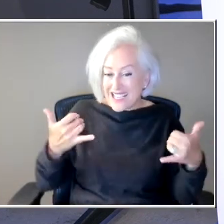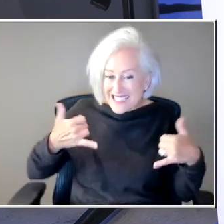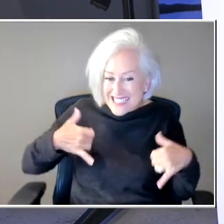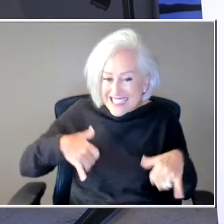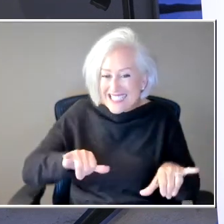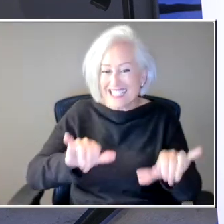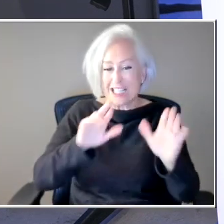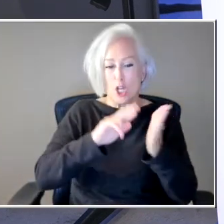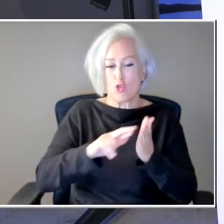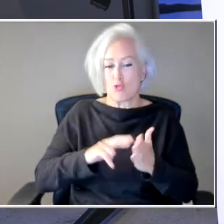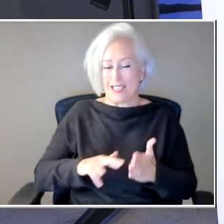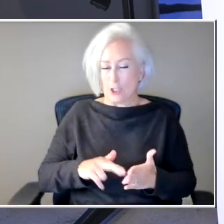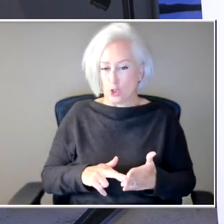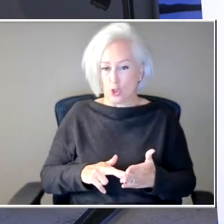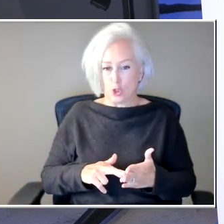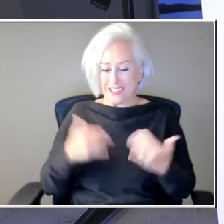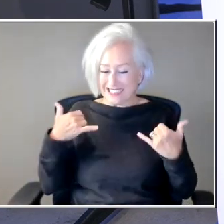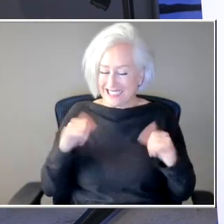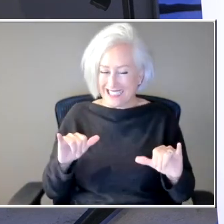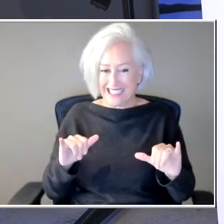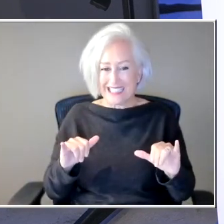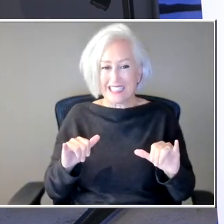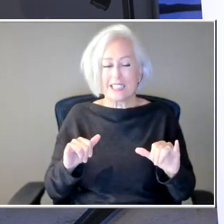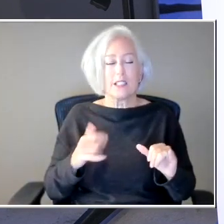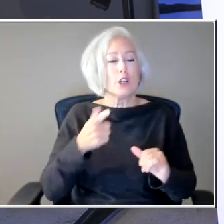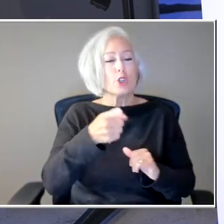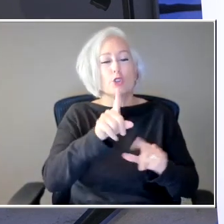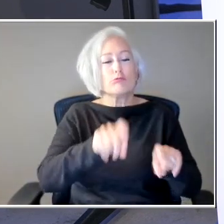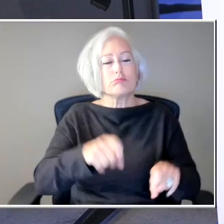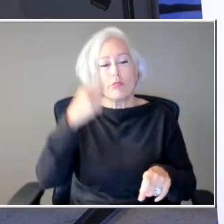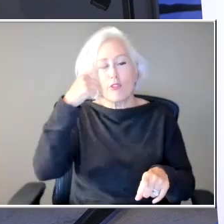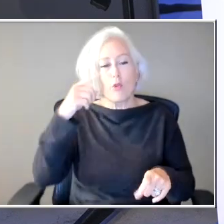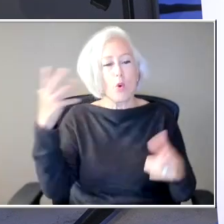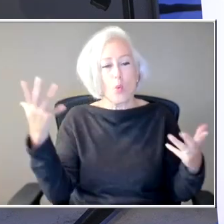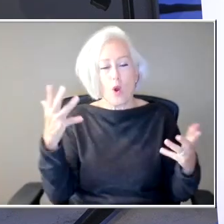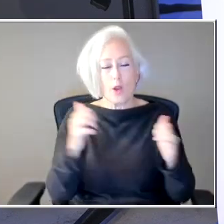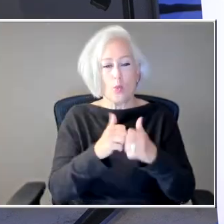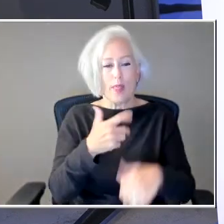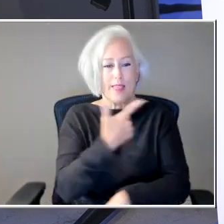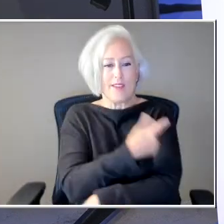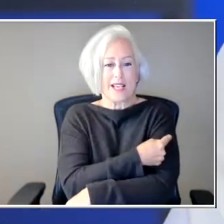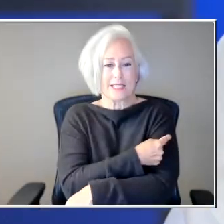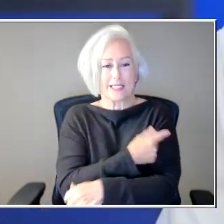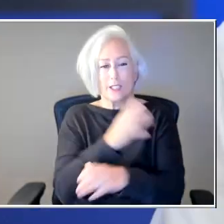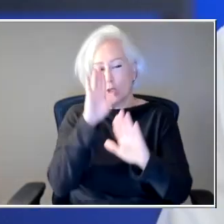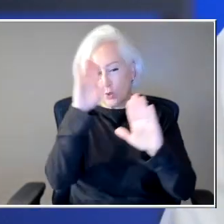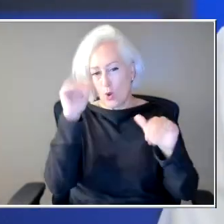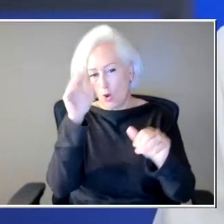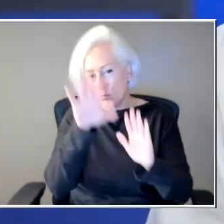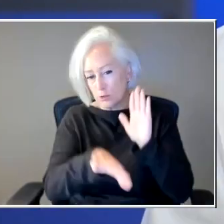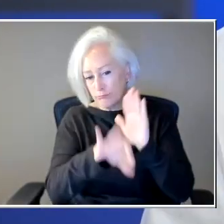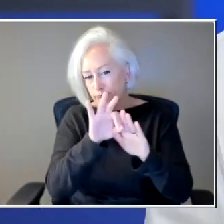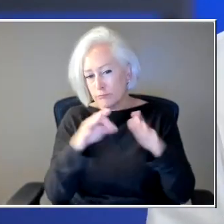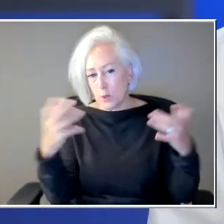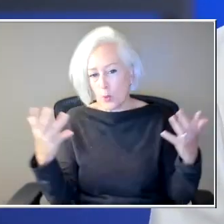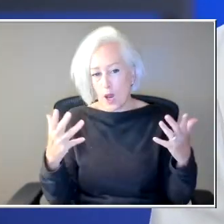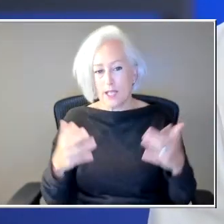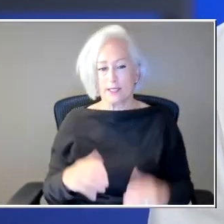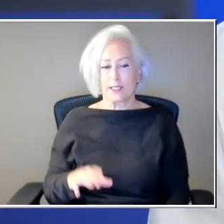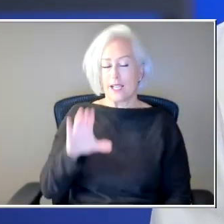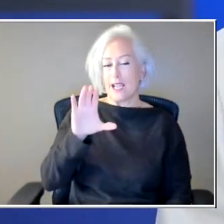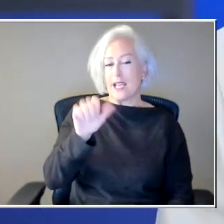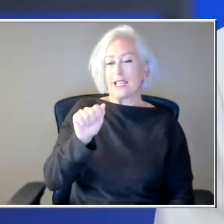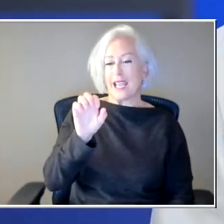Dr. Banzel. What are you testing in this vaccine? What are you hoping to find? Absolutely. So these are cancer vaccines